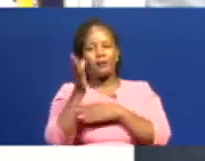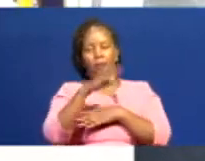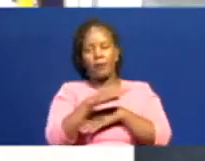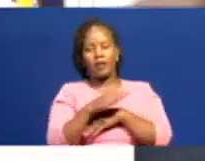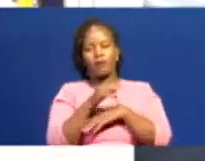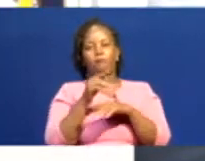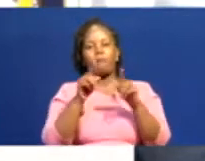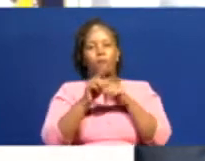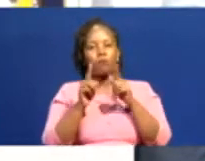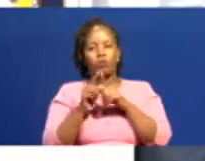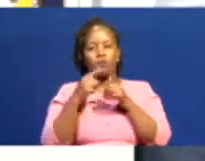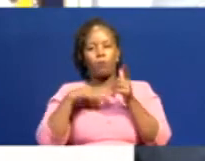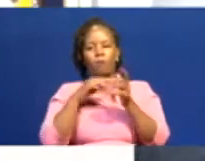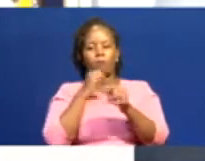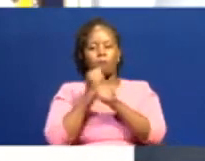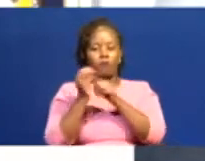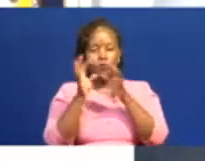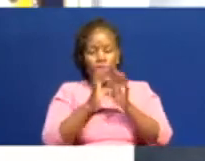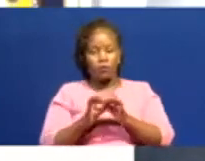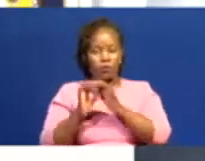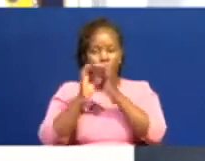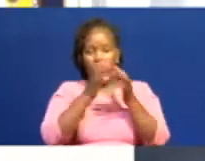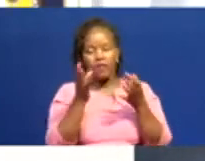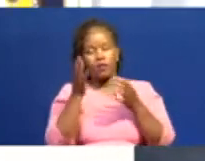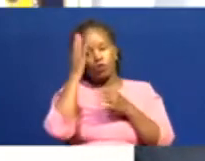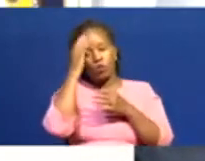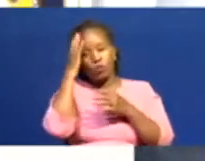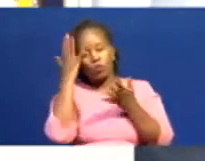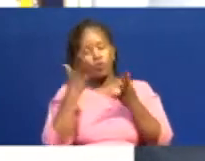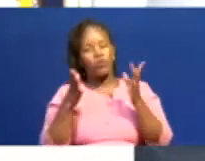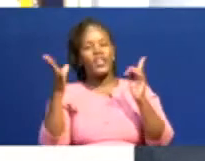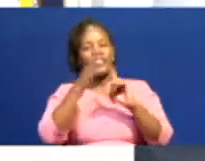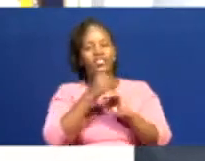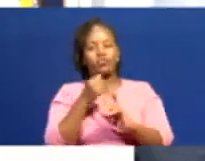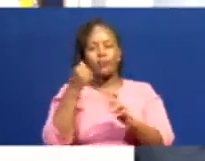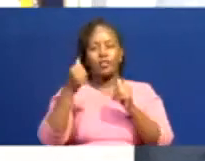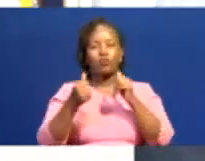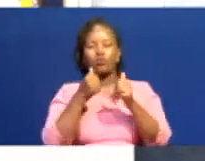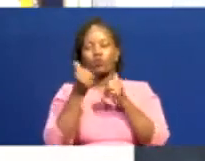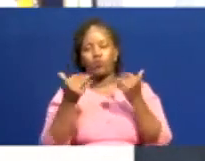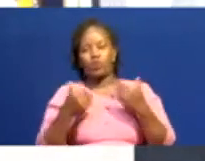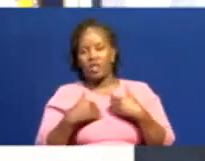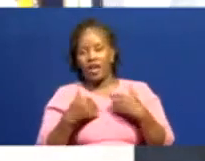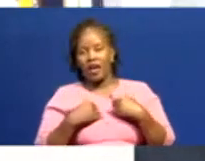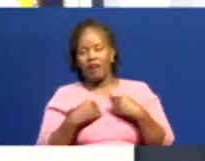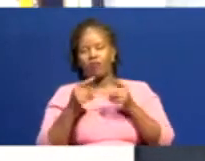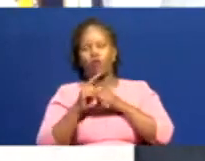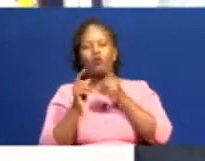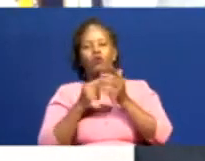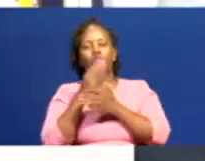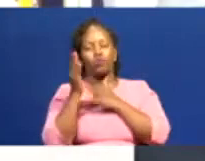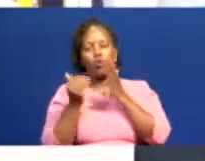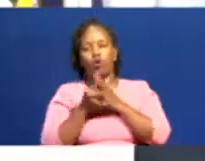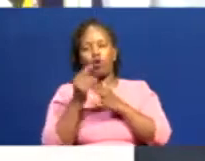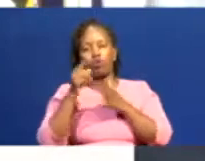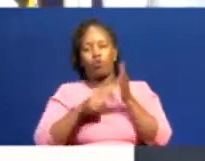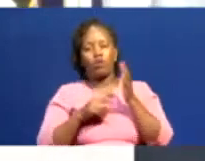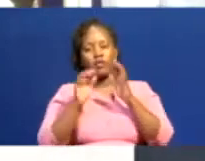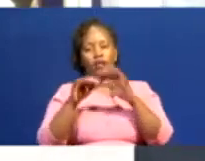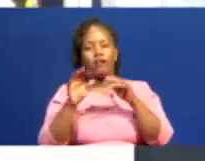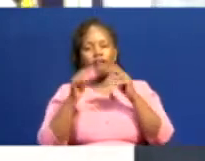that we work together, we measure the milestones that you have seen, and of all things that the farmers are